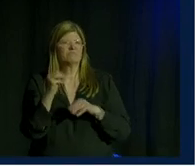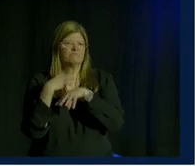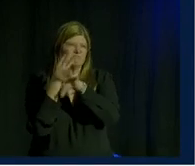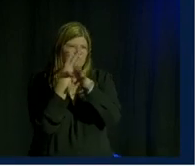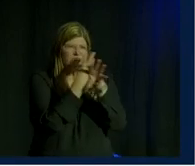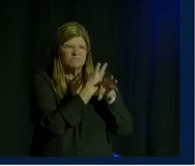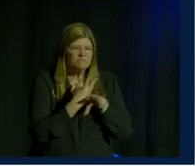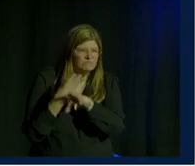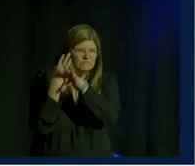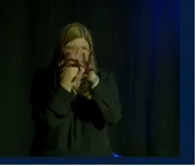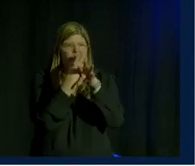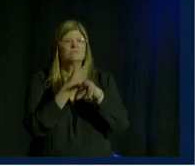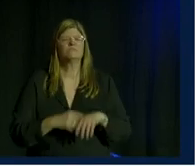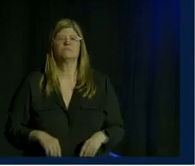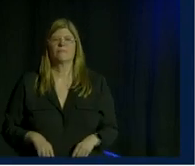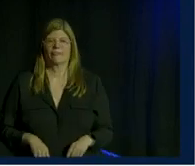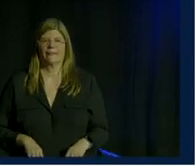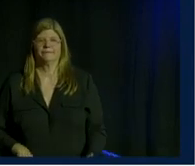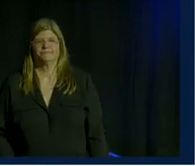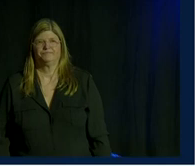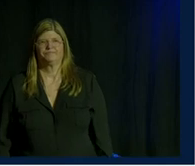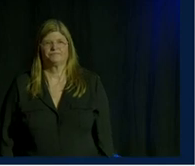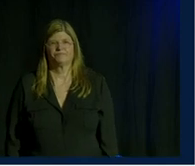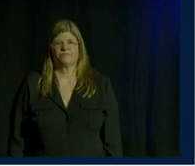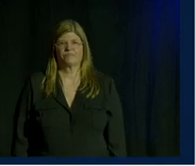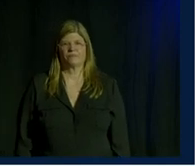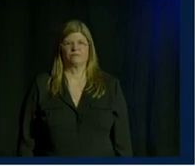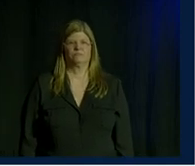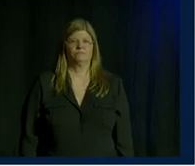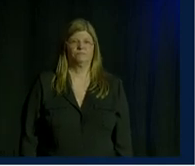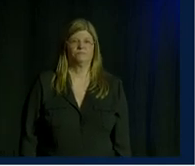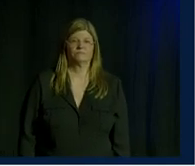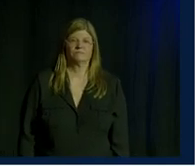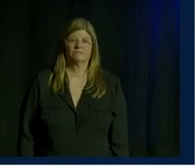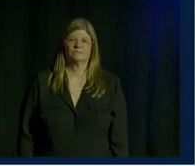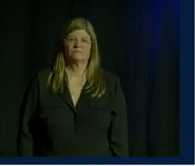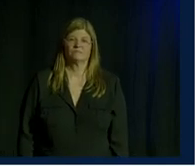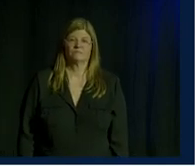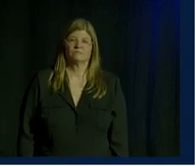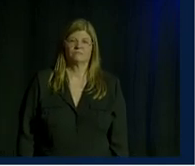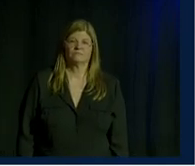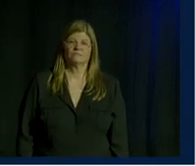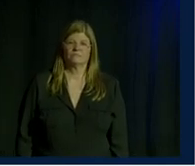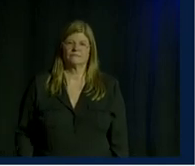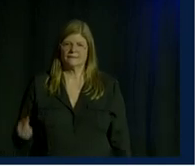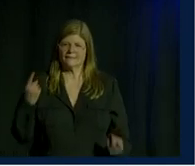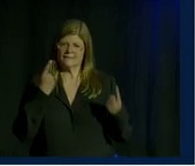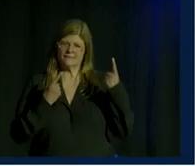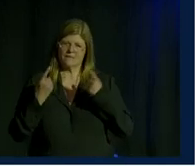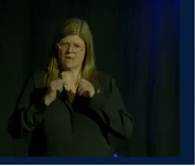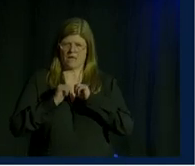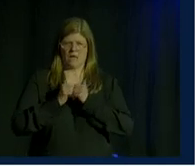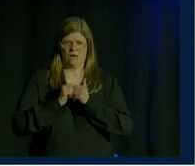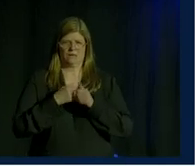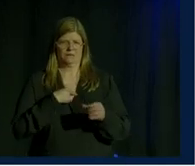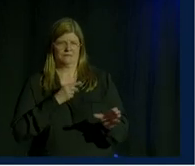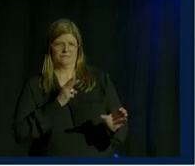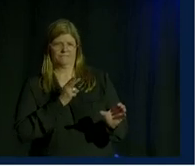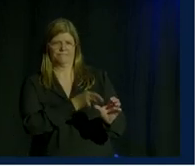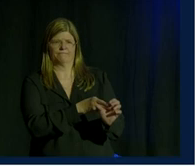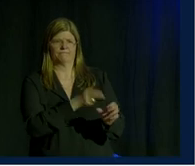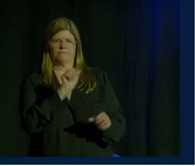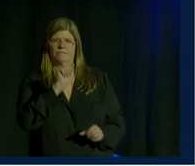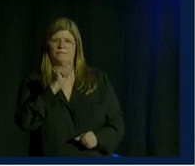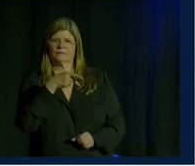At this point, you're probably wondering or asking yourselves, how can I participate to apply for the APR program? There